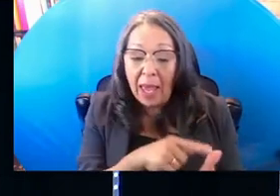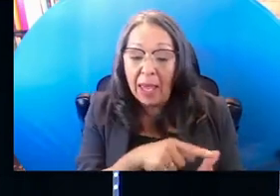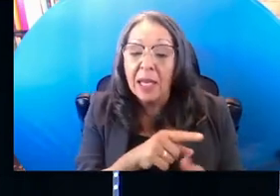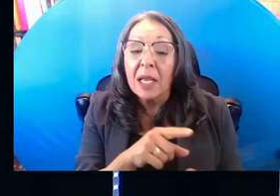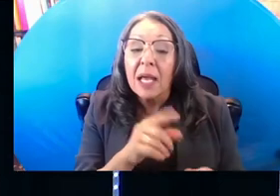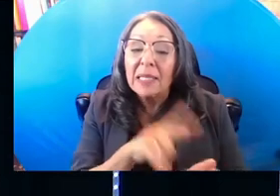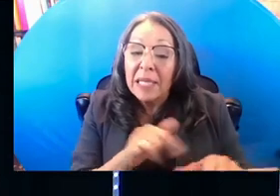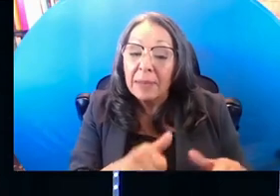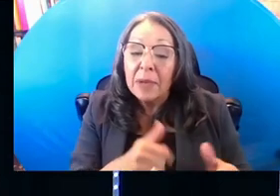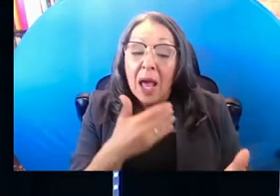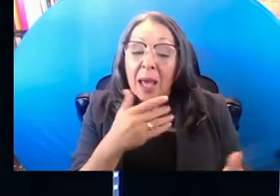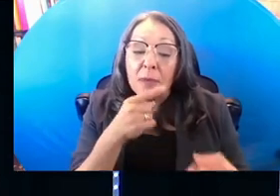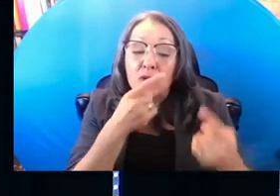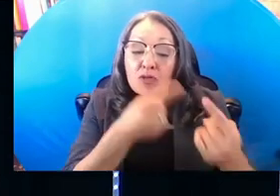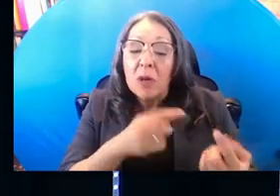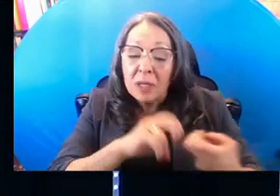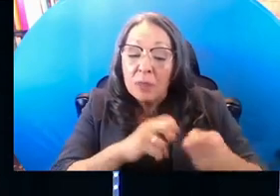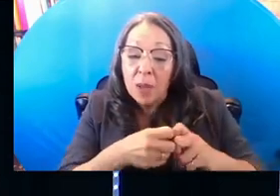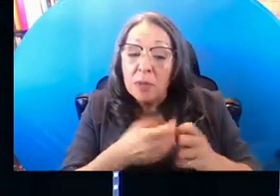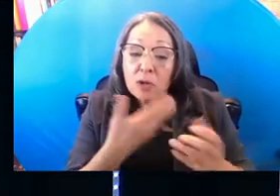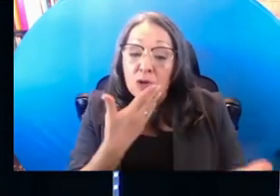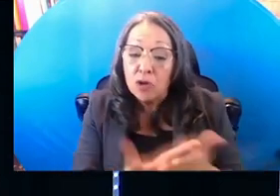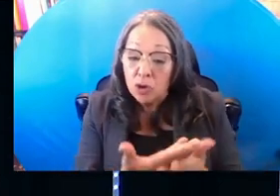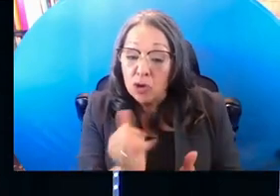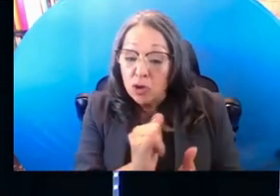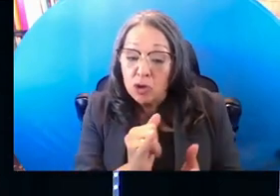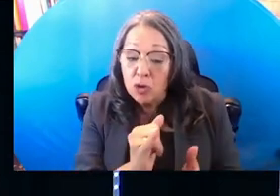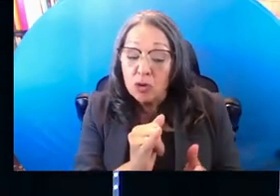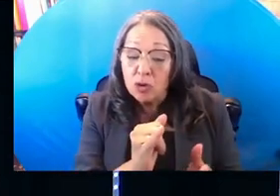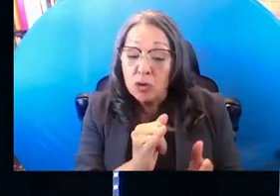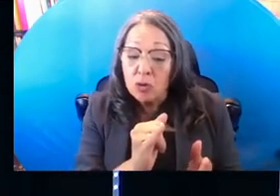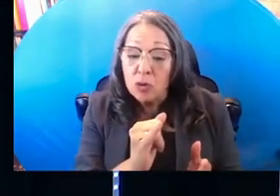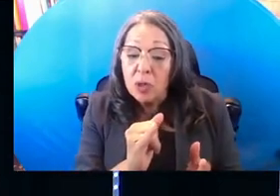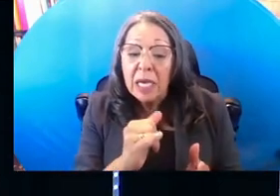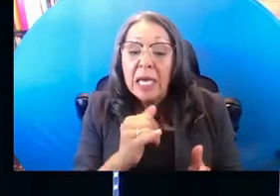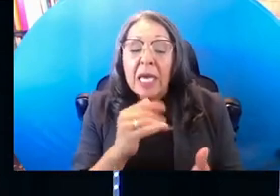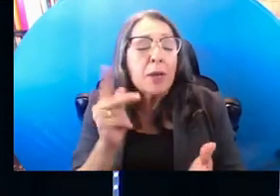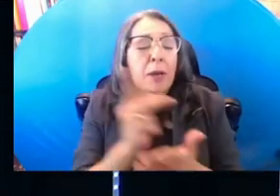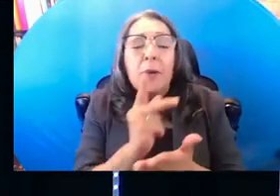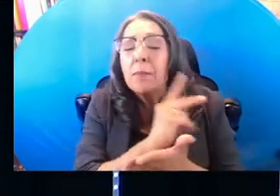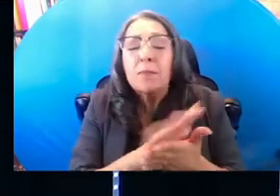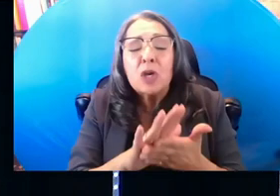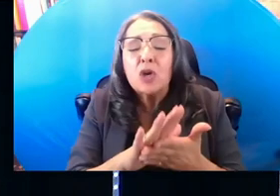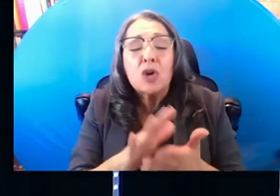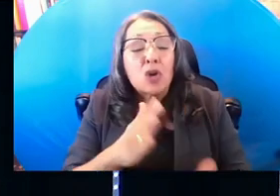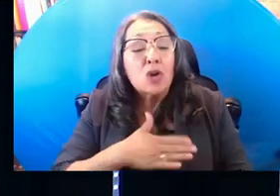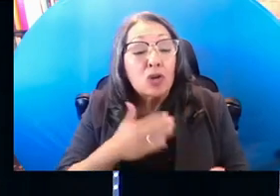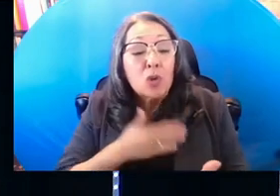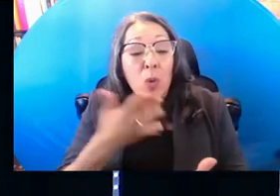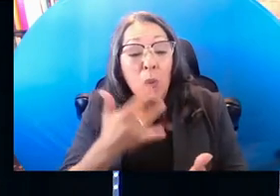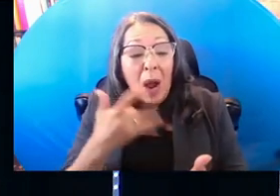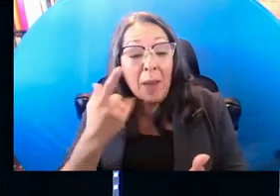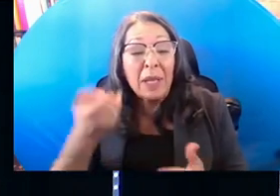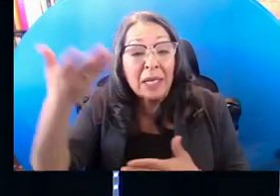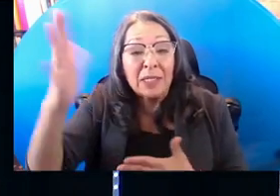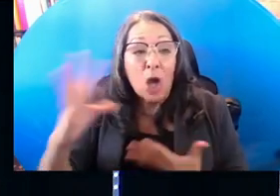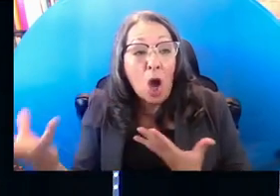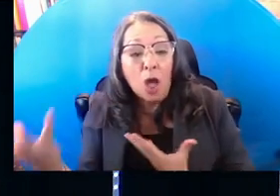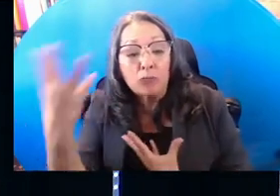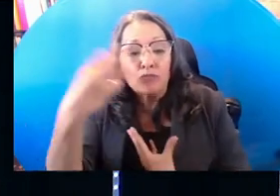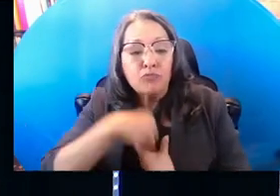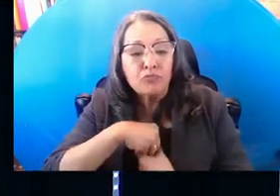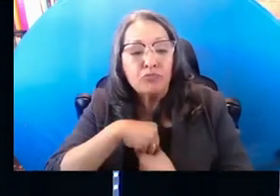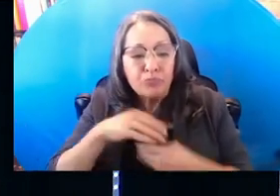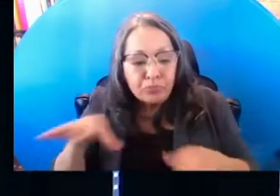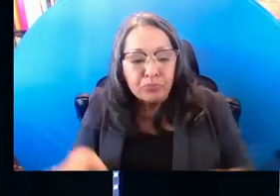good. That we consider them pure joy because God is working in us in those trials. Because we can rely on